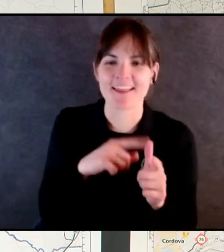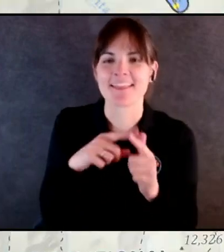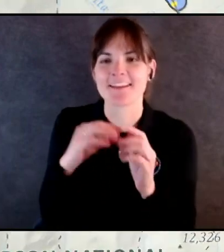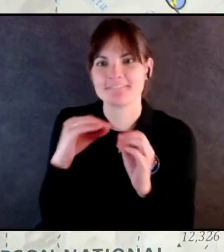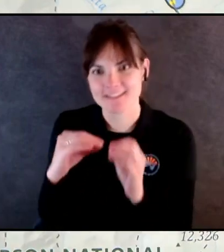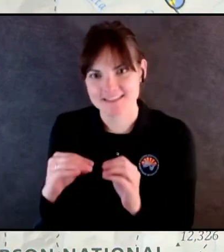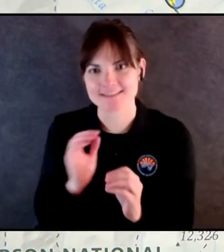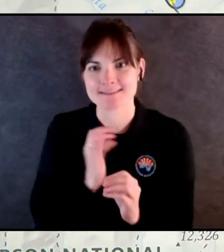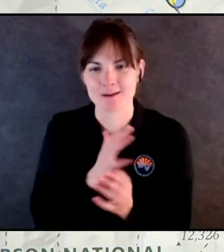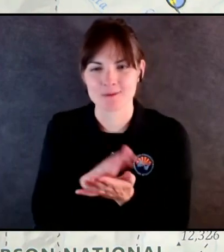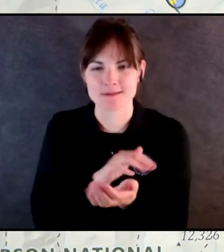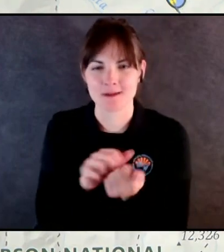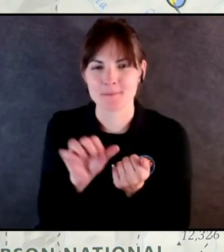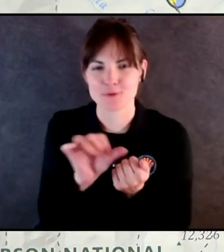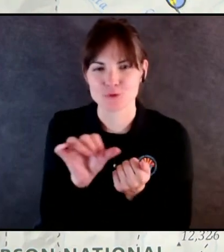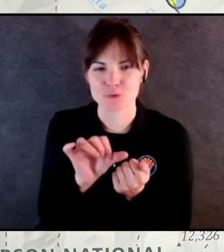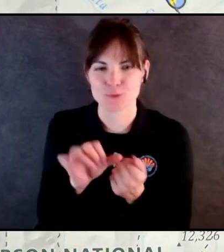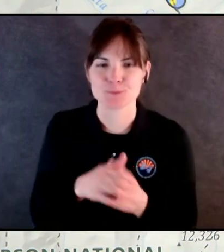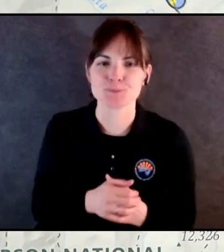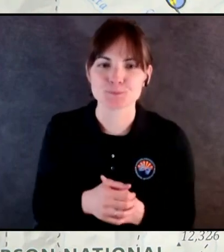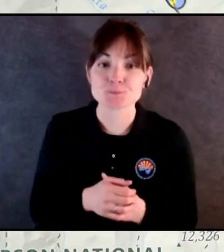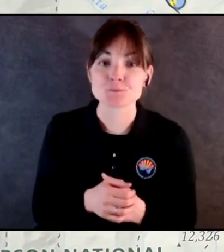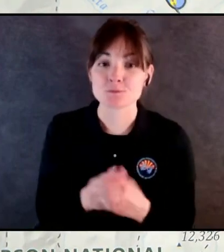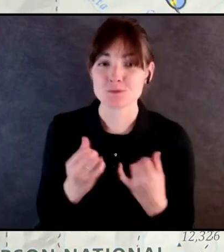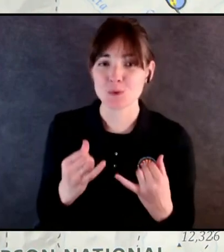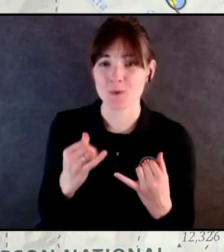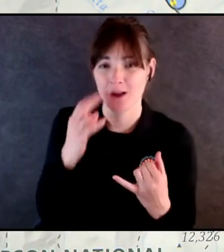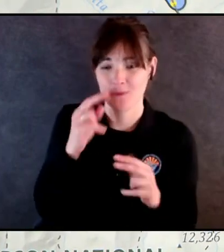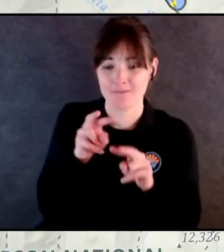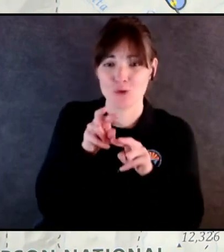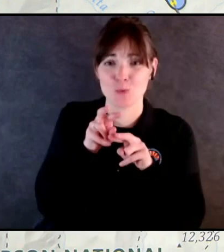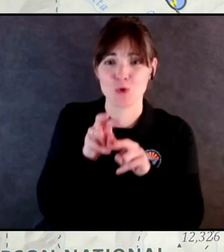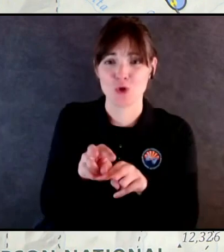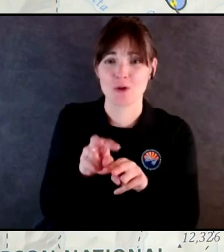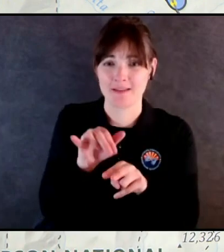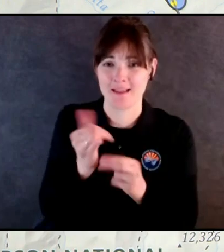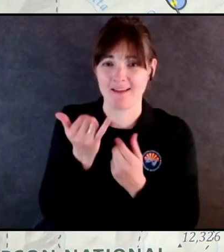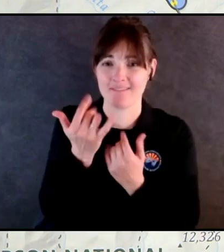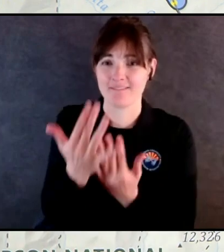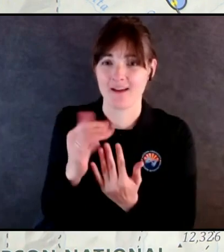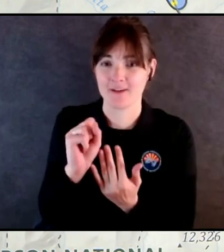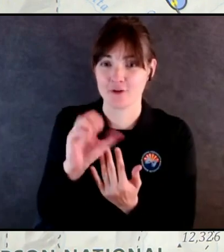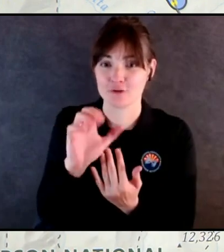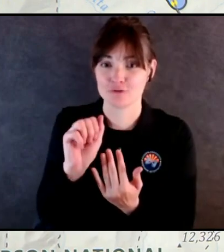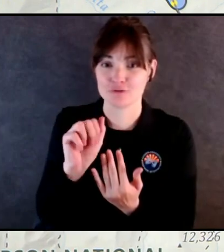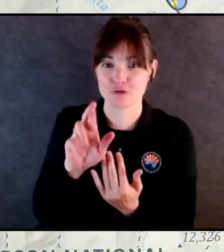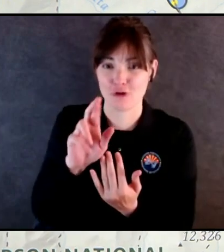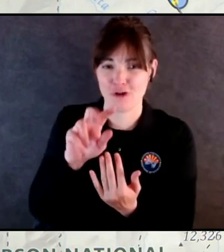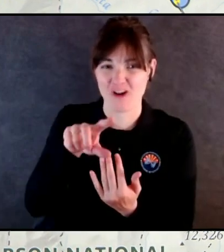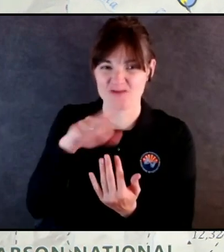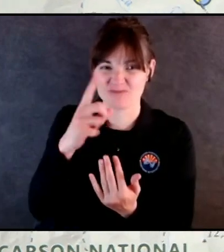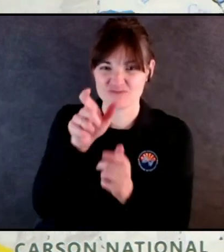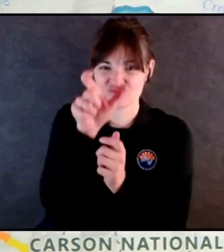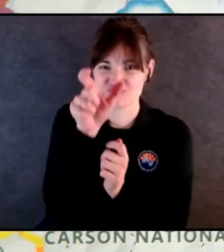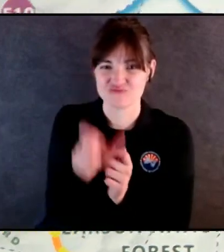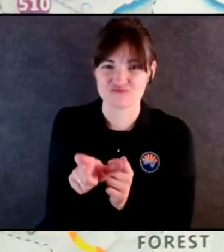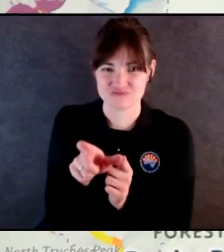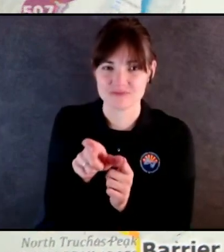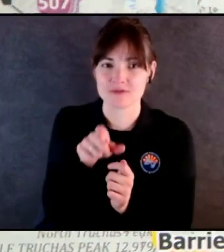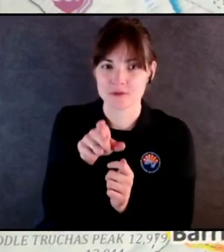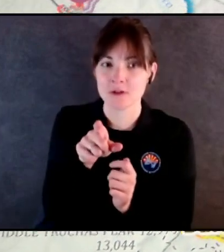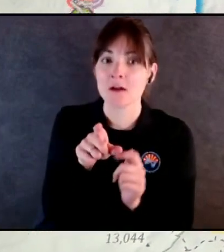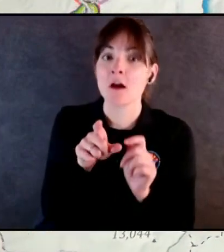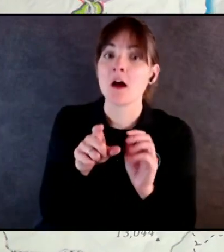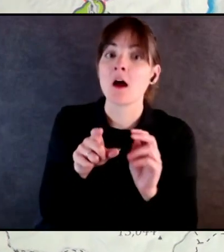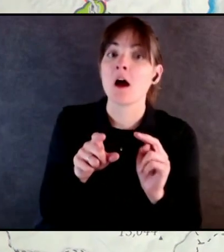scar here of the Calf Canyon fire, we haven't had any issues on the north zone, and this break here, this dotted dashed